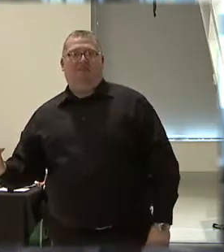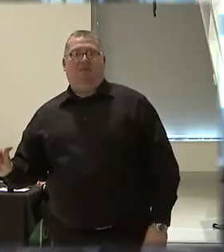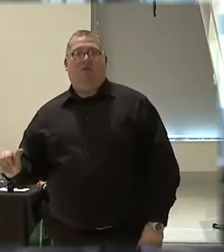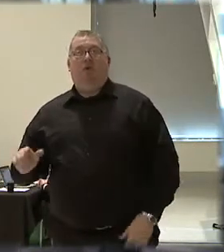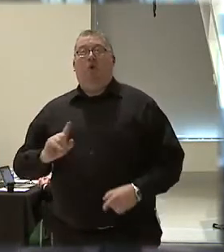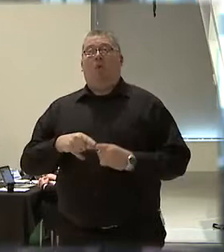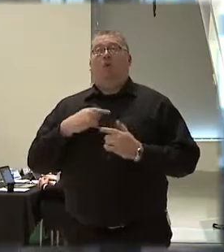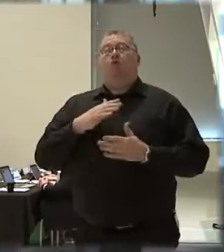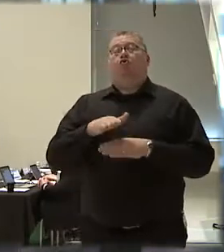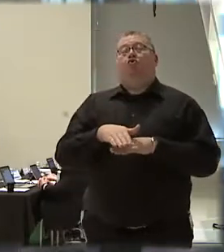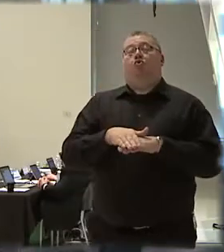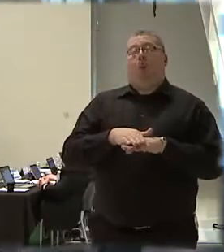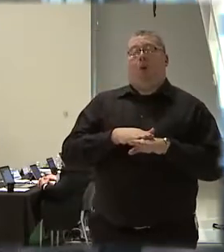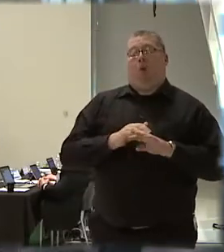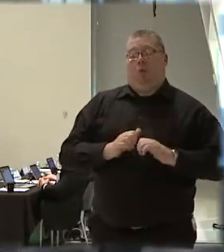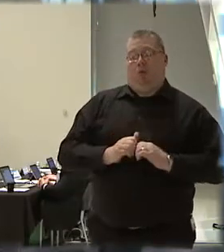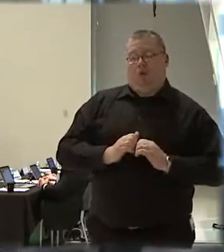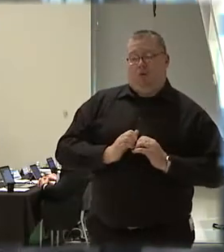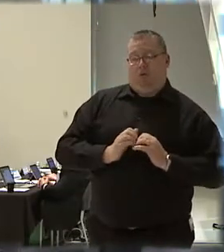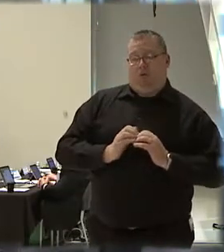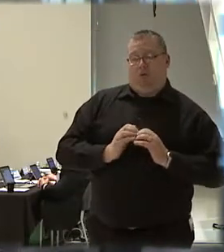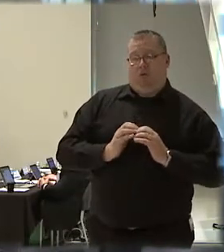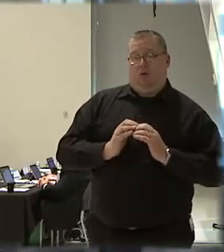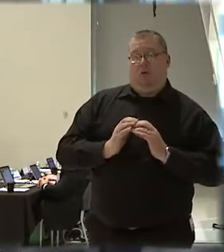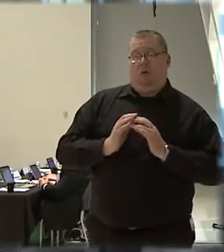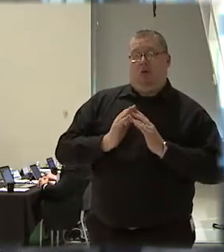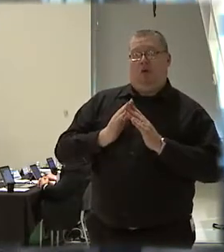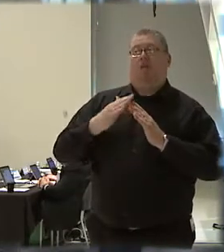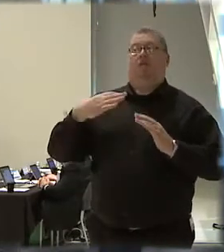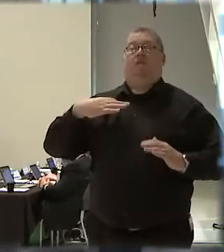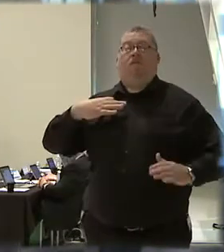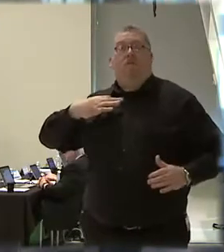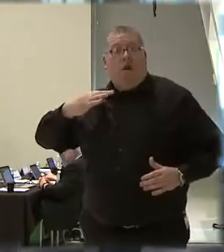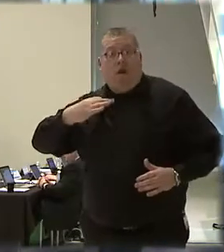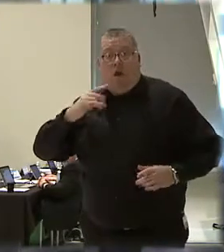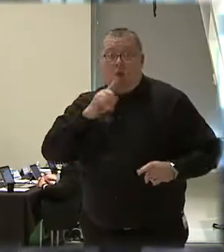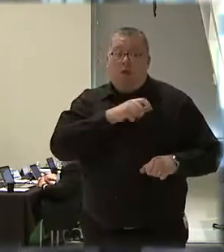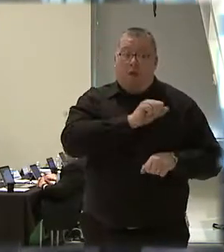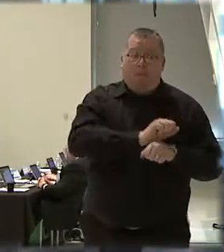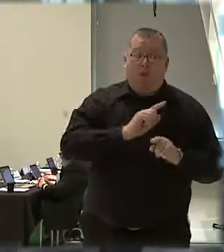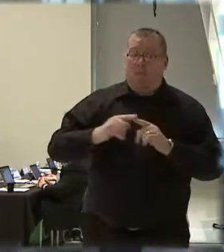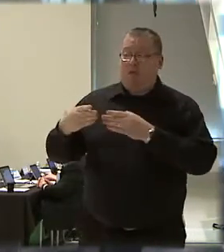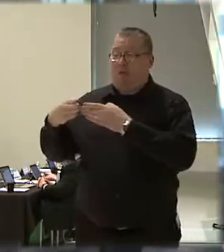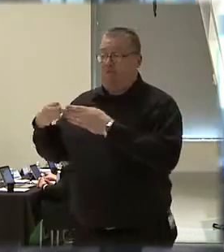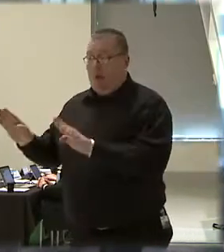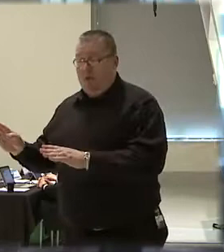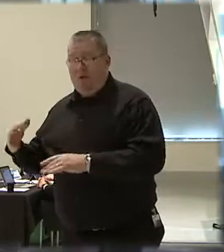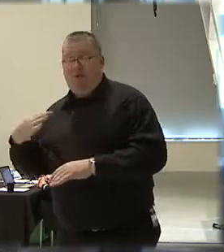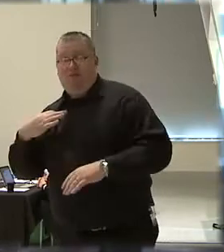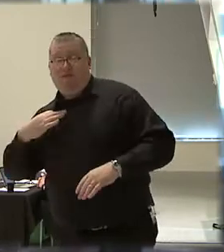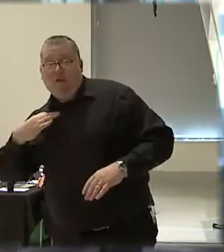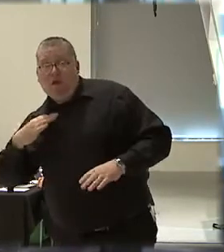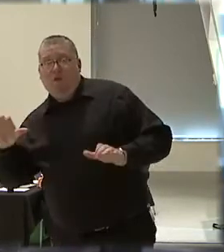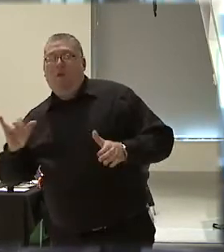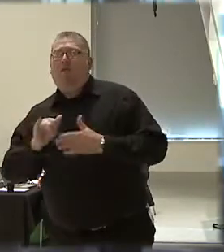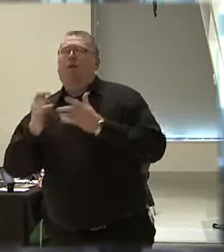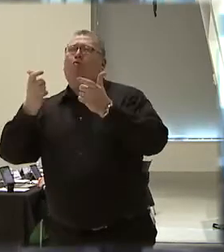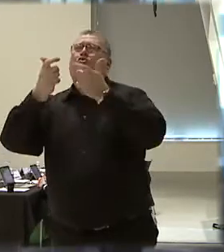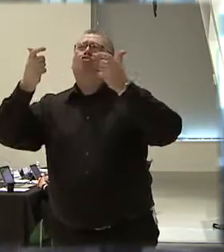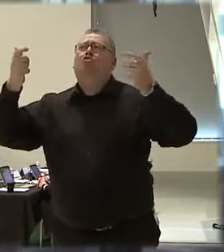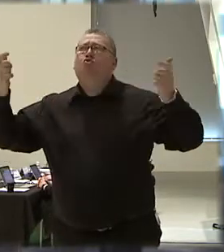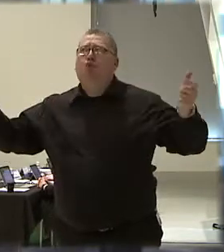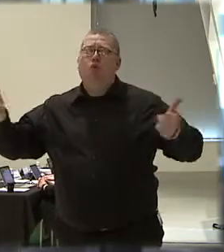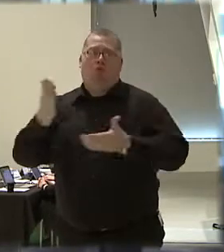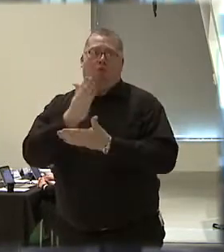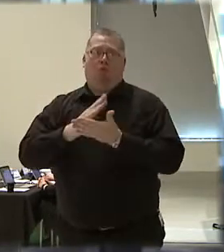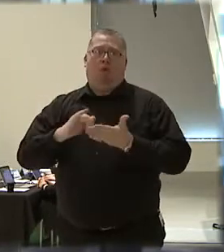roll something out and have voluntary input, not only from the police, but the public that is being served, which is a huge factor